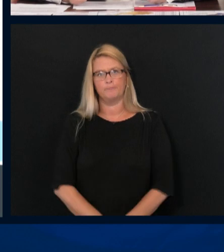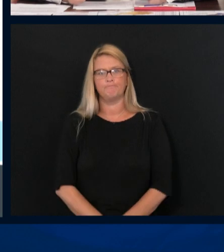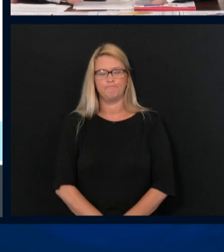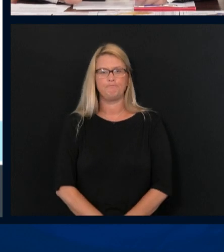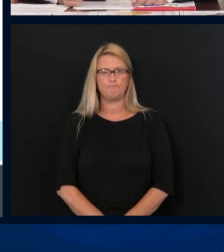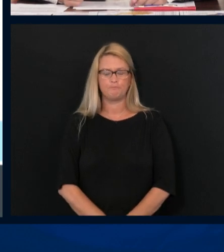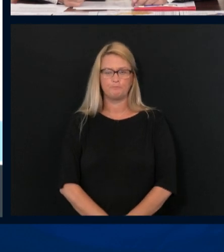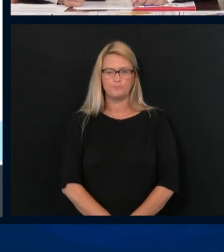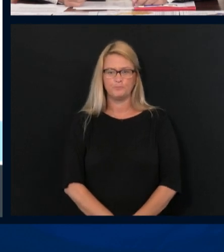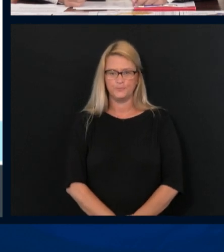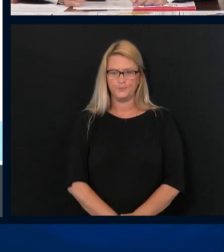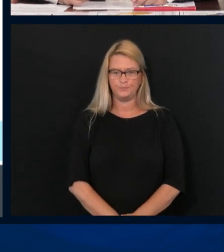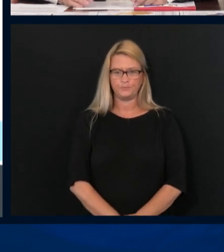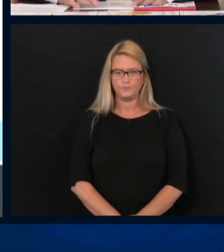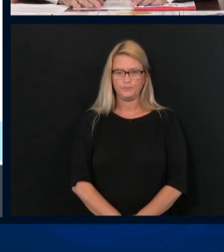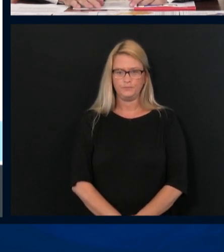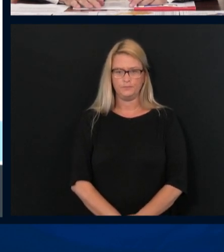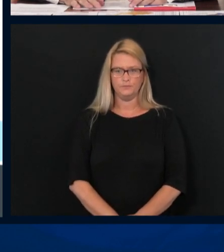Now,